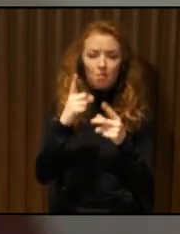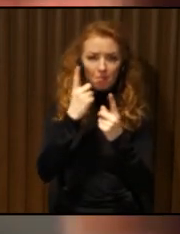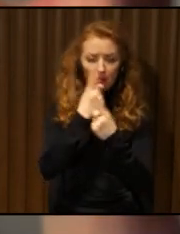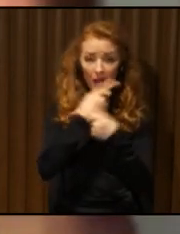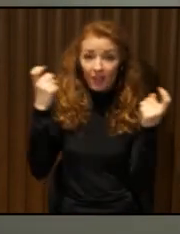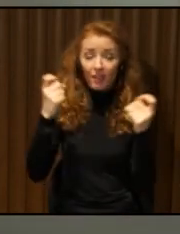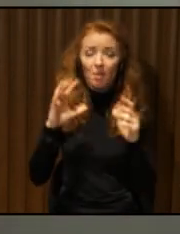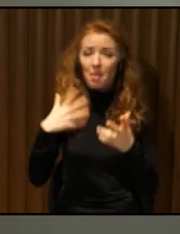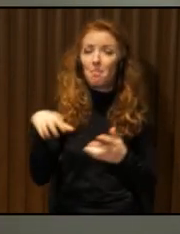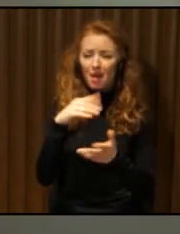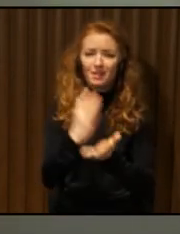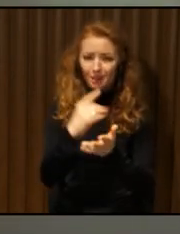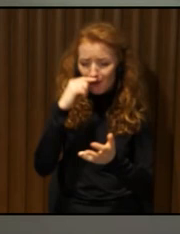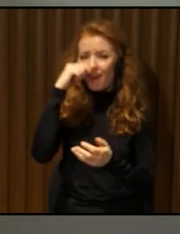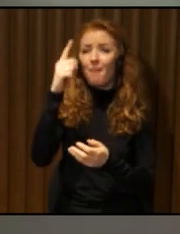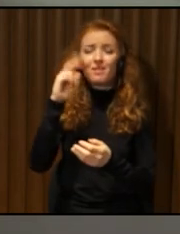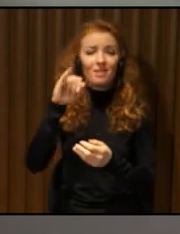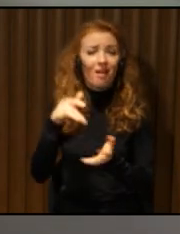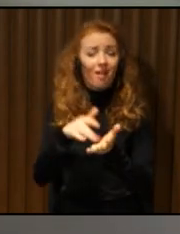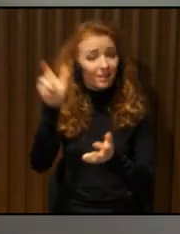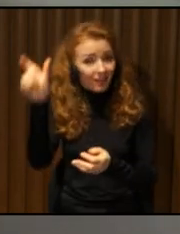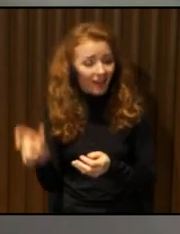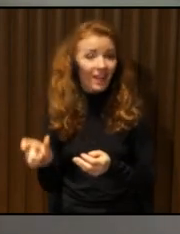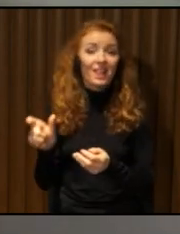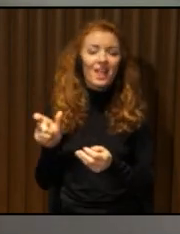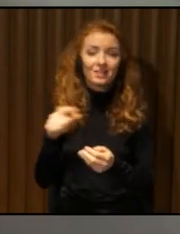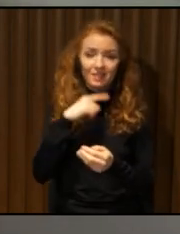it from here globally.